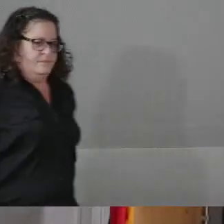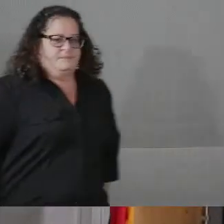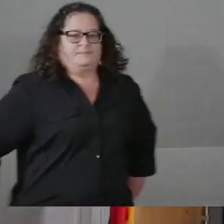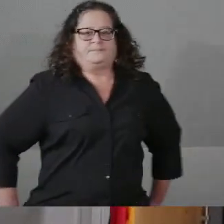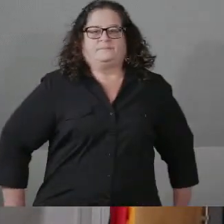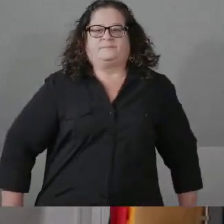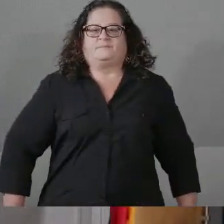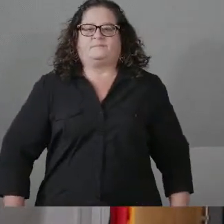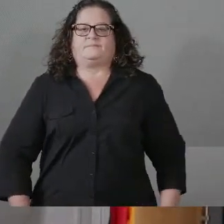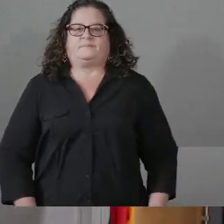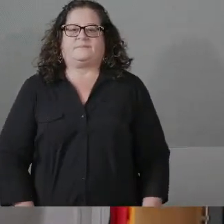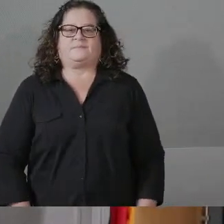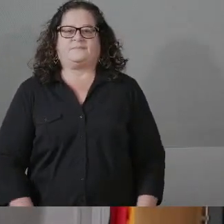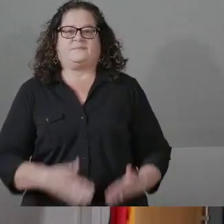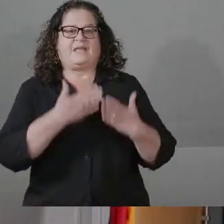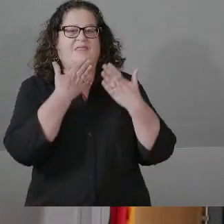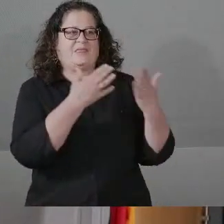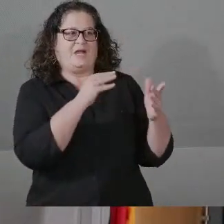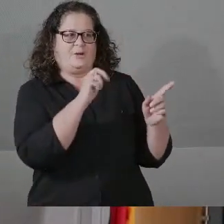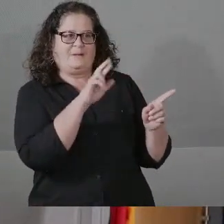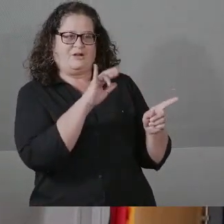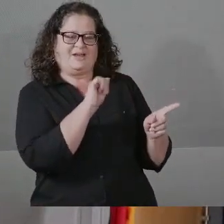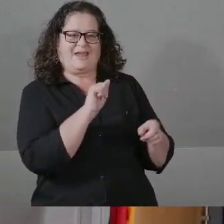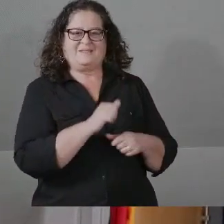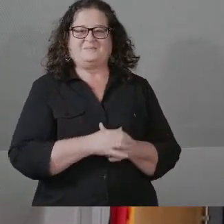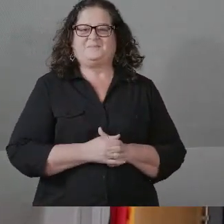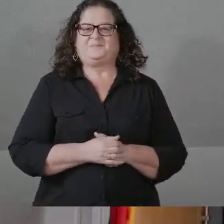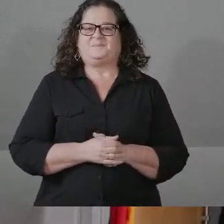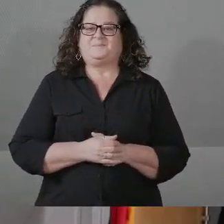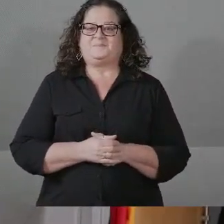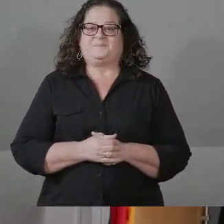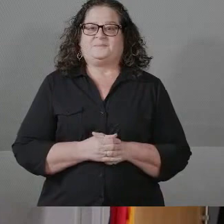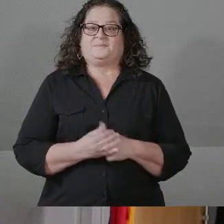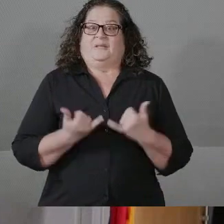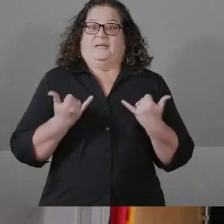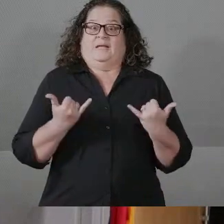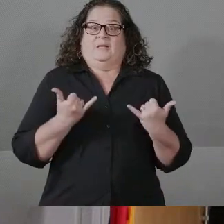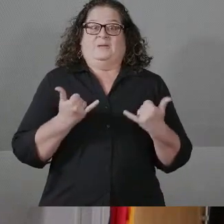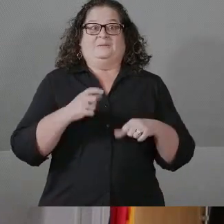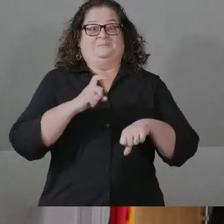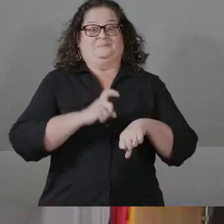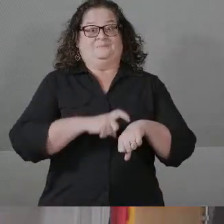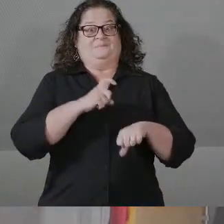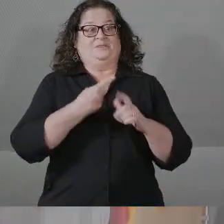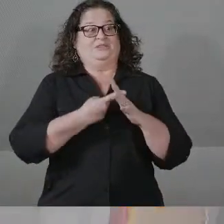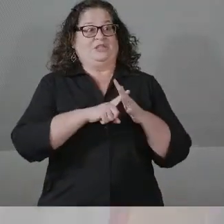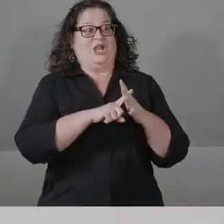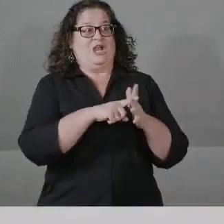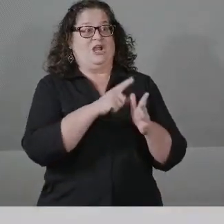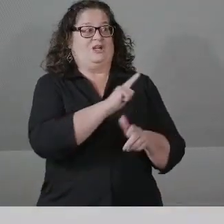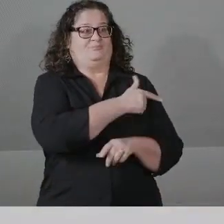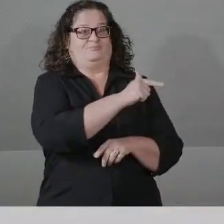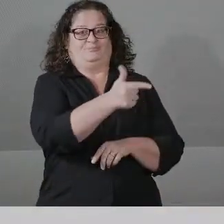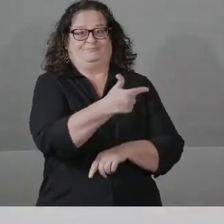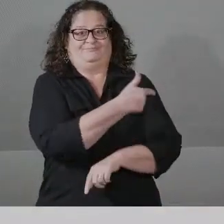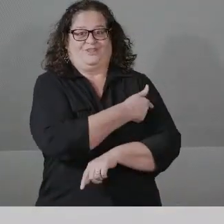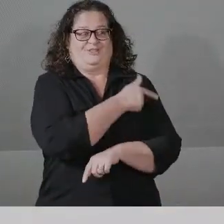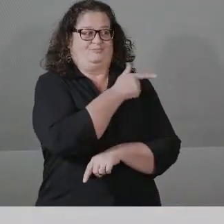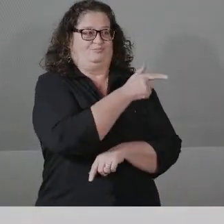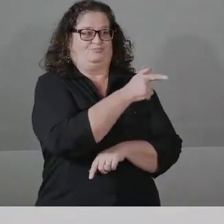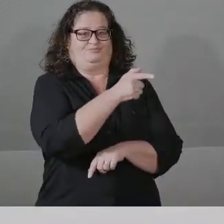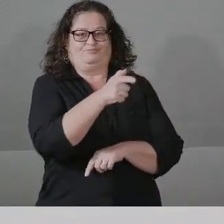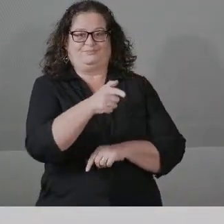All right, thank you, Maria. All right, now it's time to start our vaccination. We've actually asked